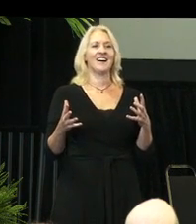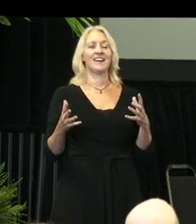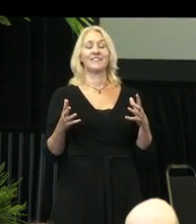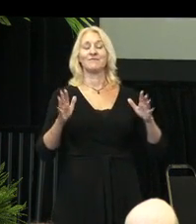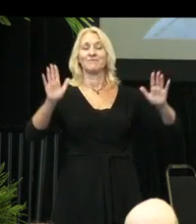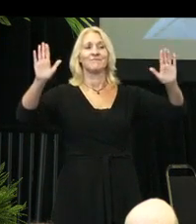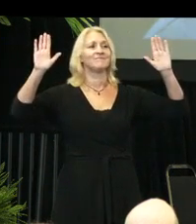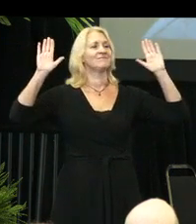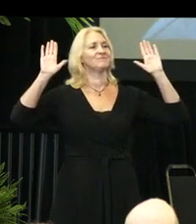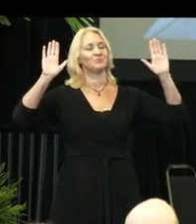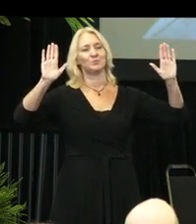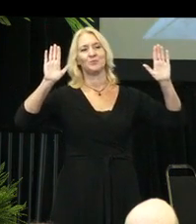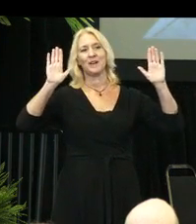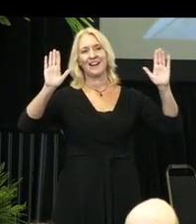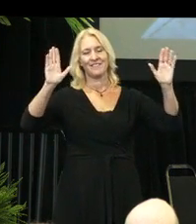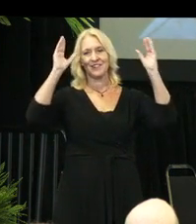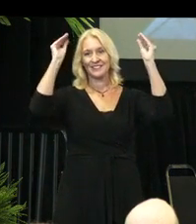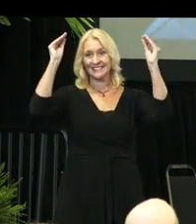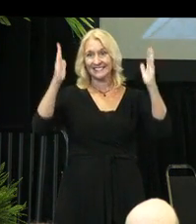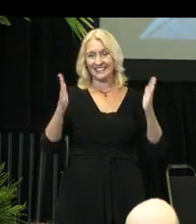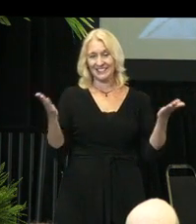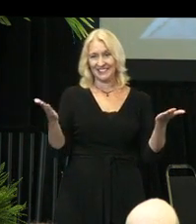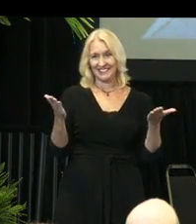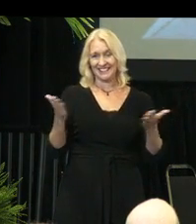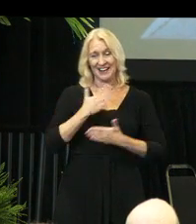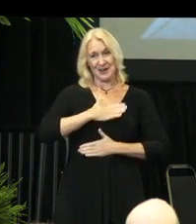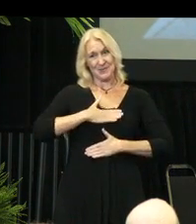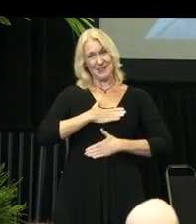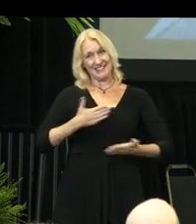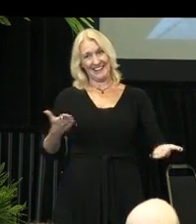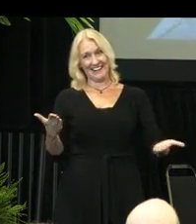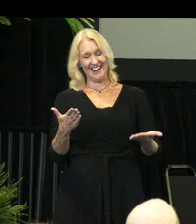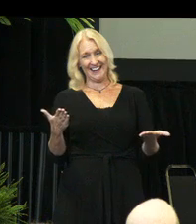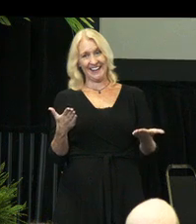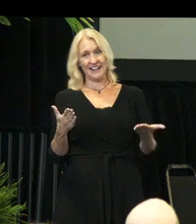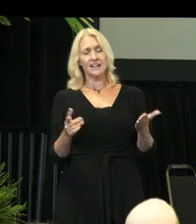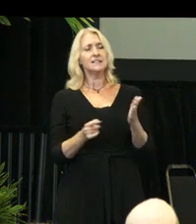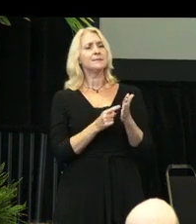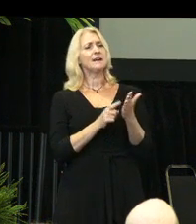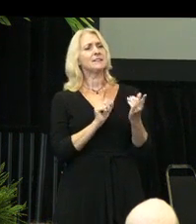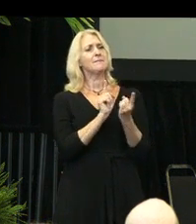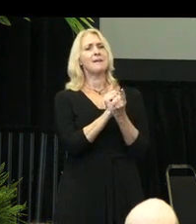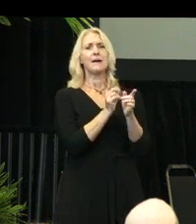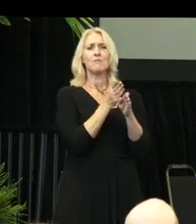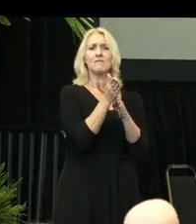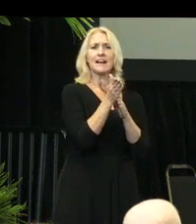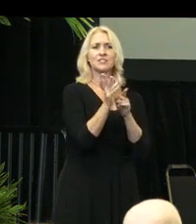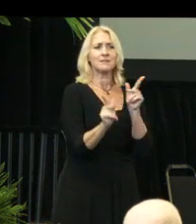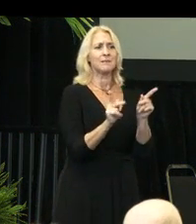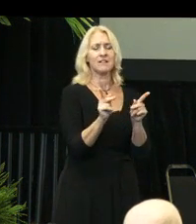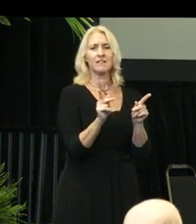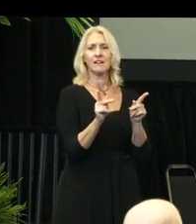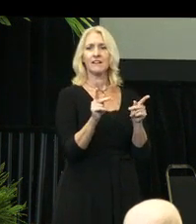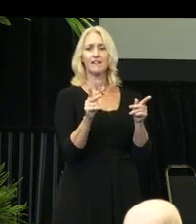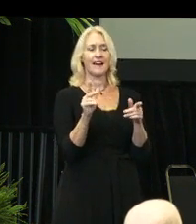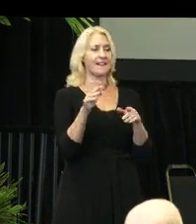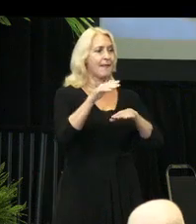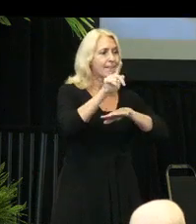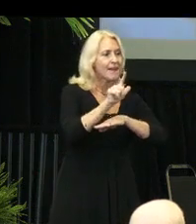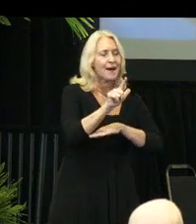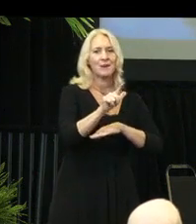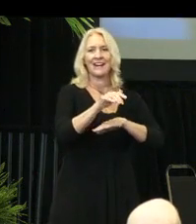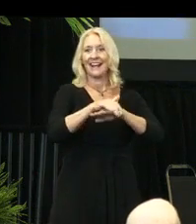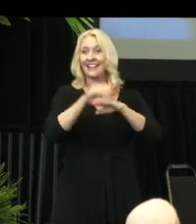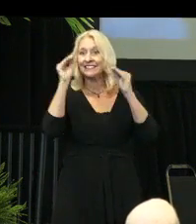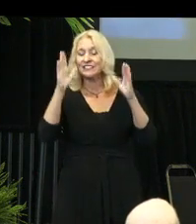amazing professionals that I appreciate. Again, in some places where I didn't anticipate, but they were there, the English teachers and the librarians.